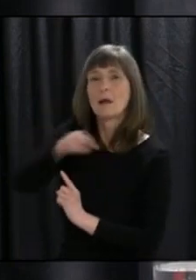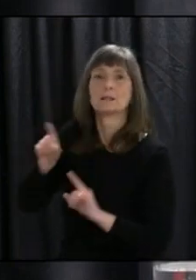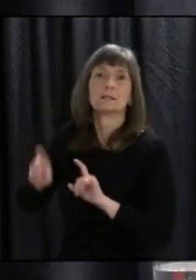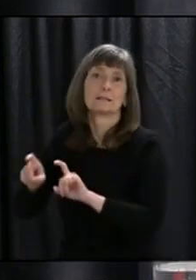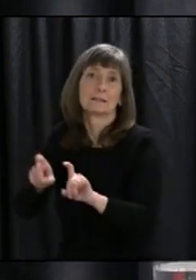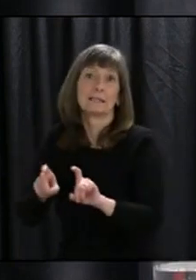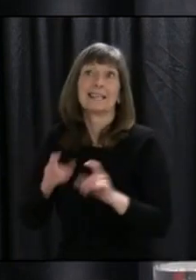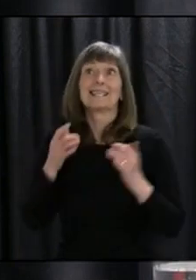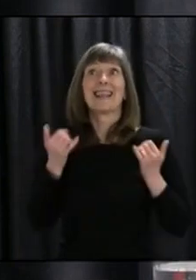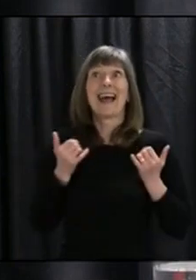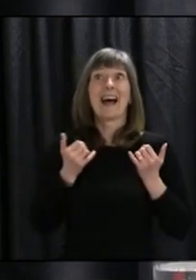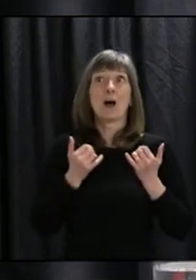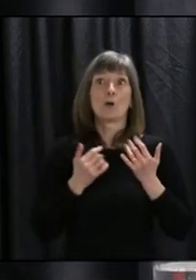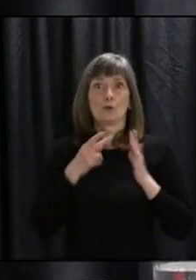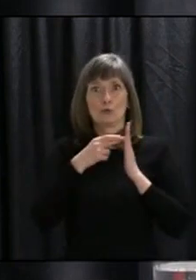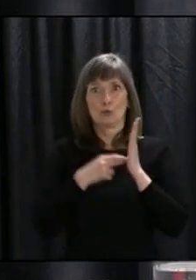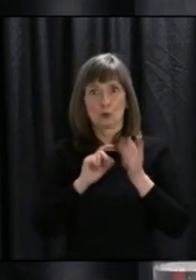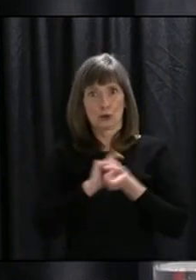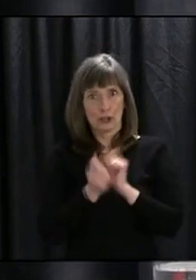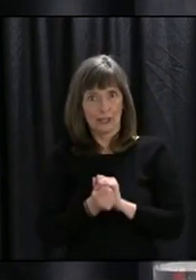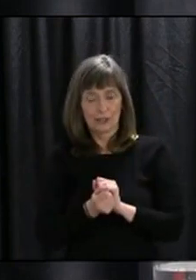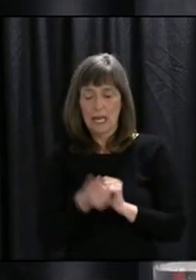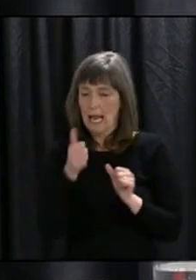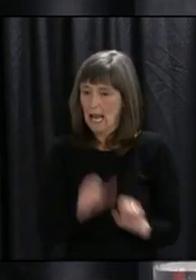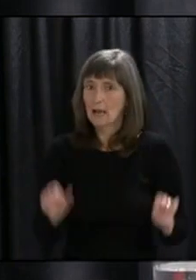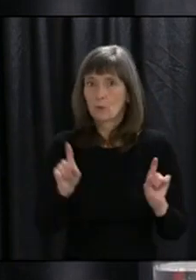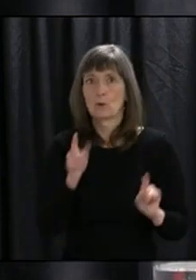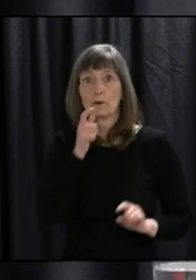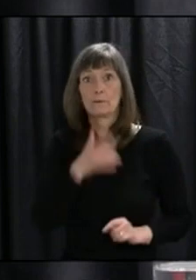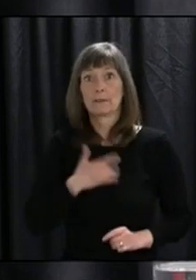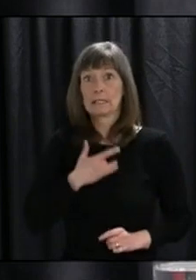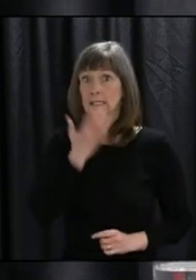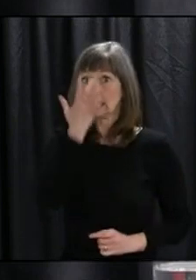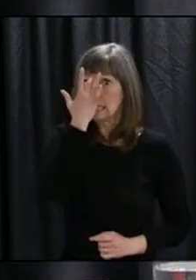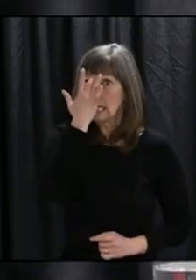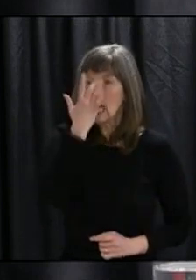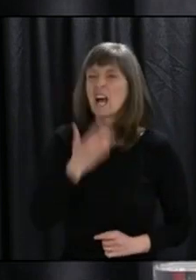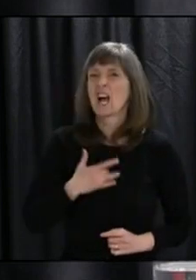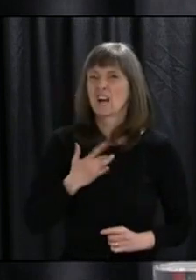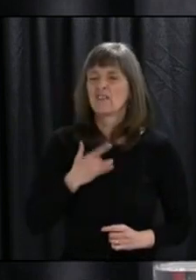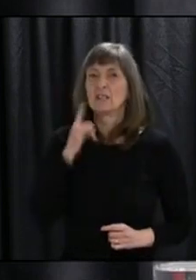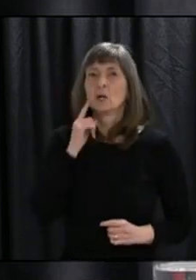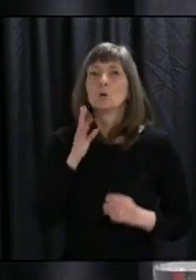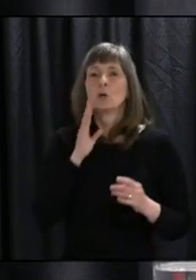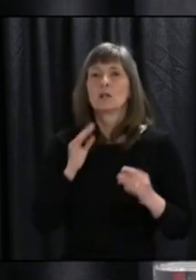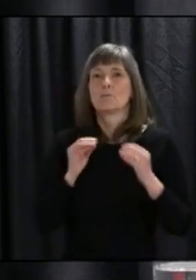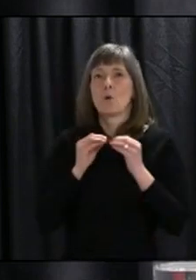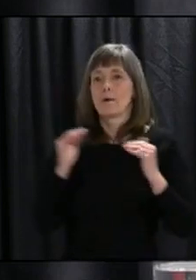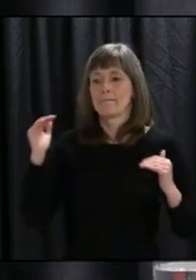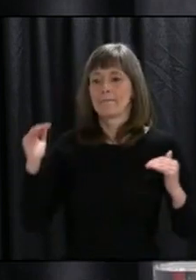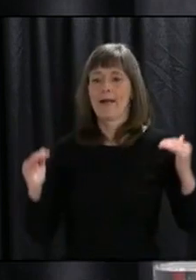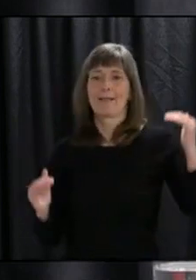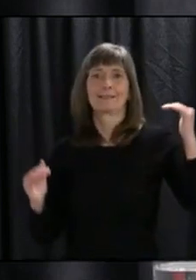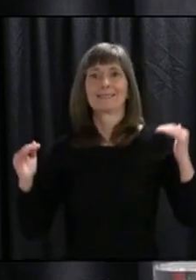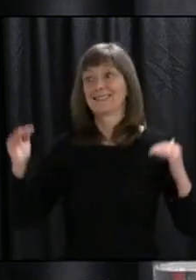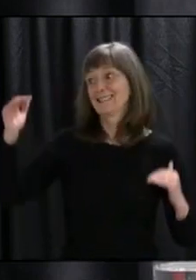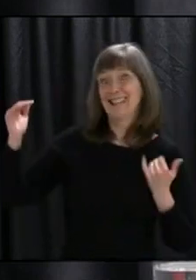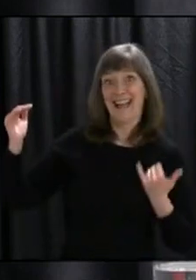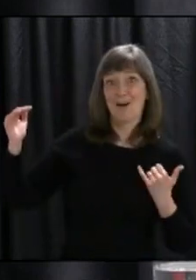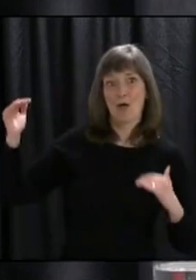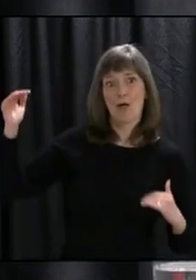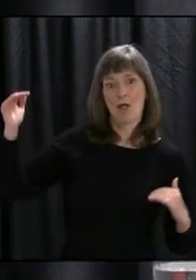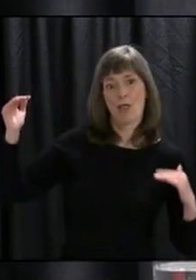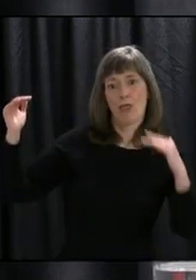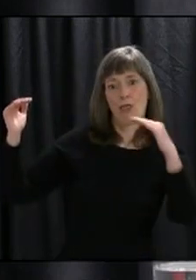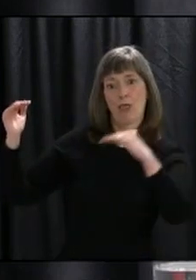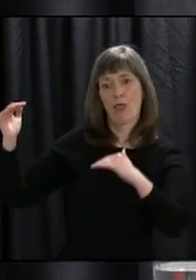diagnosis and the expansion to include anyone now with symptoms, you'll see that distribution change, but that will take